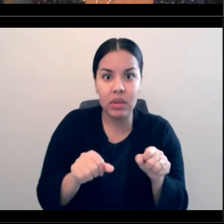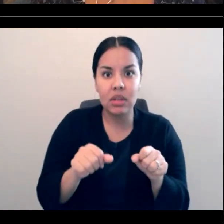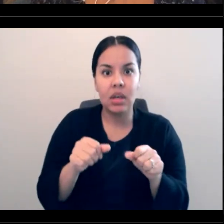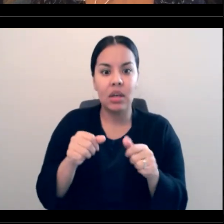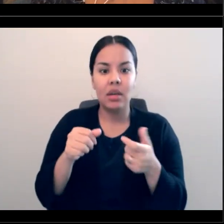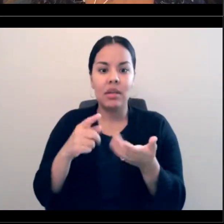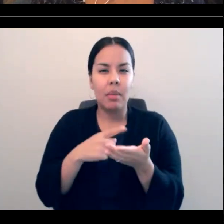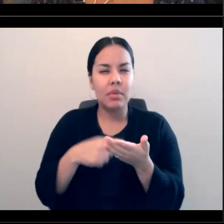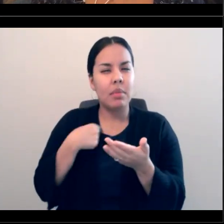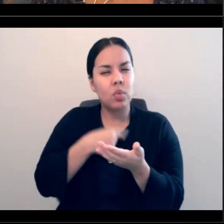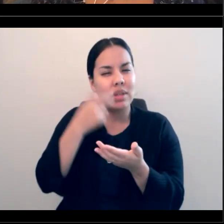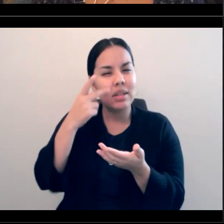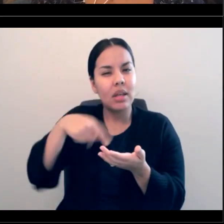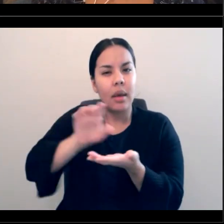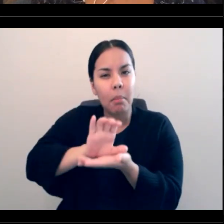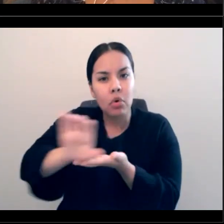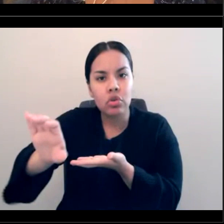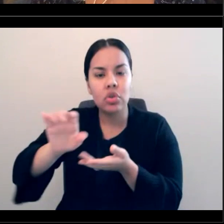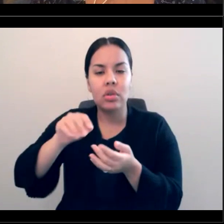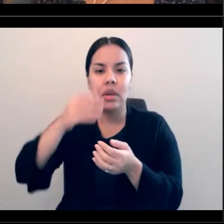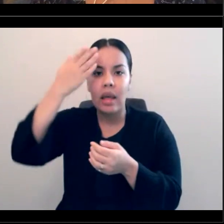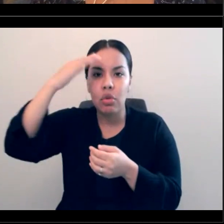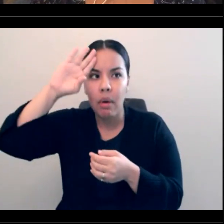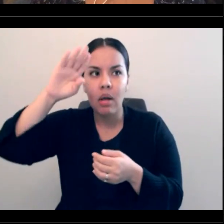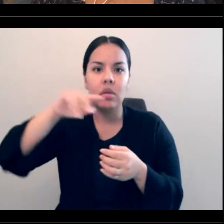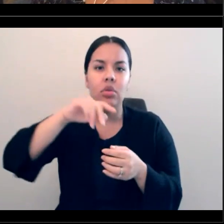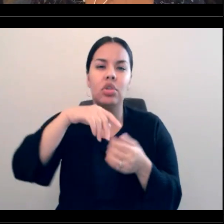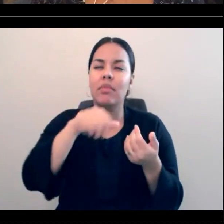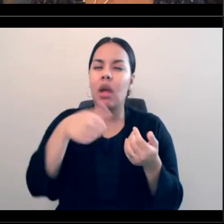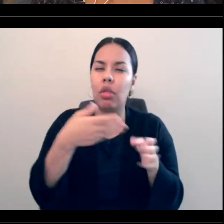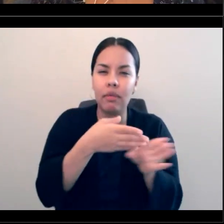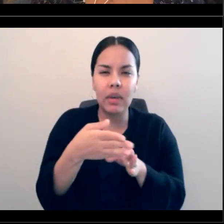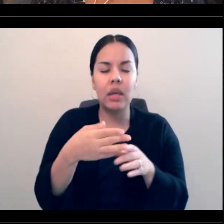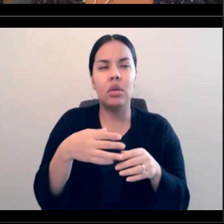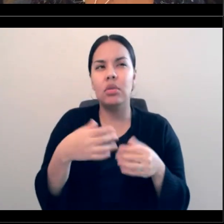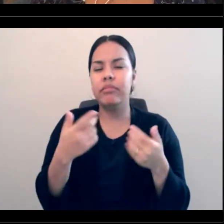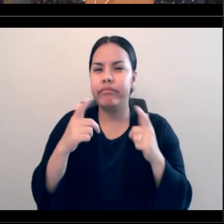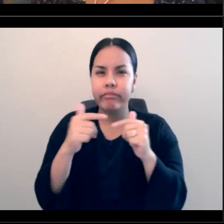anthropology and education and all of this. So it's been a really great way to